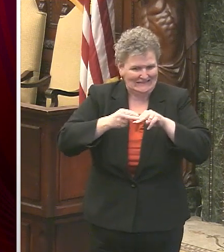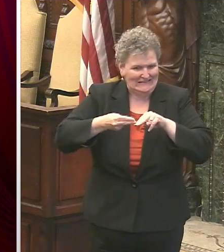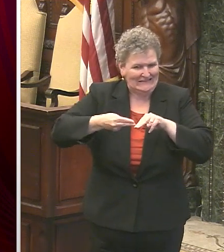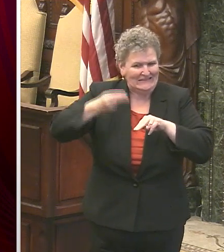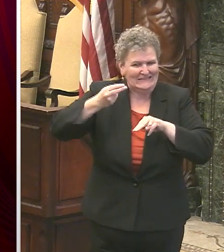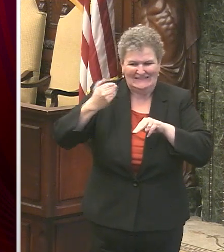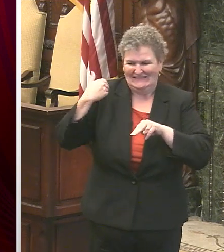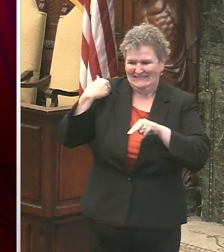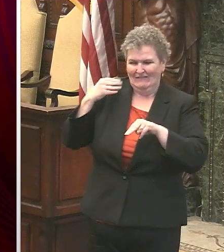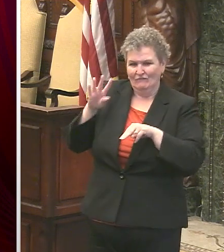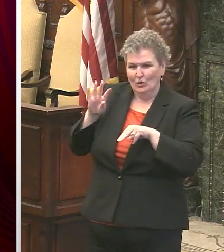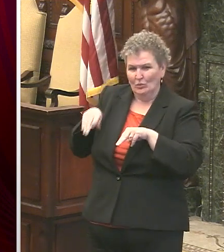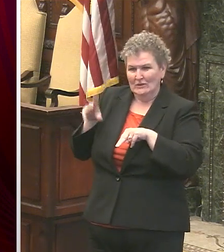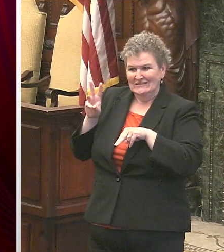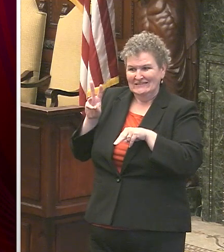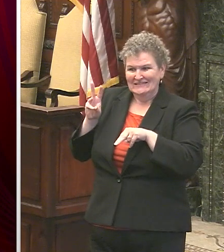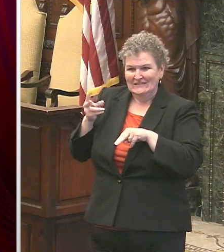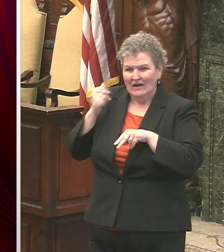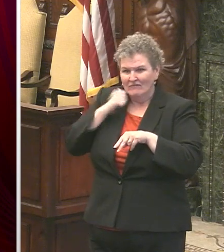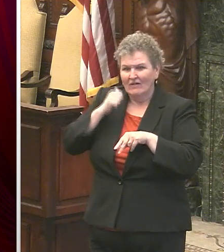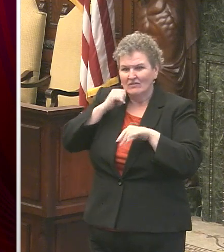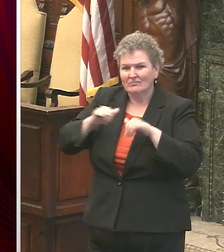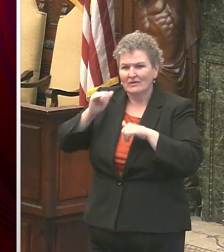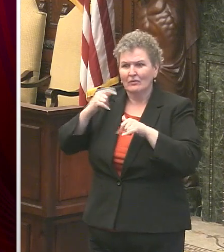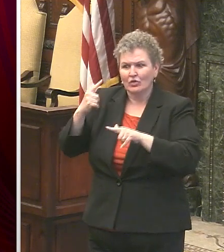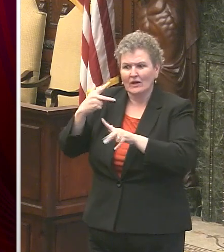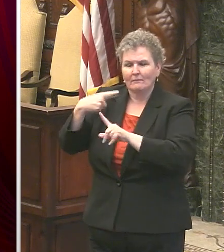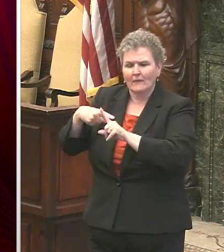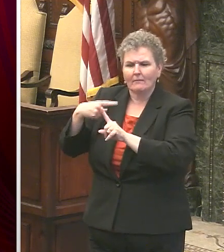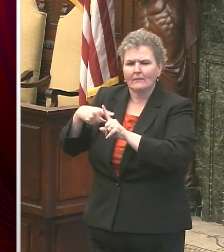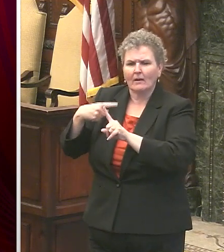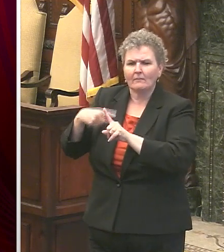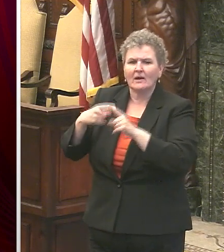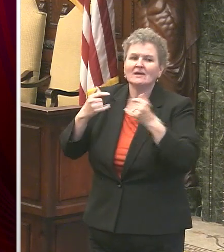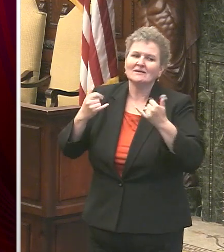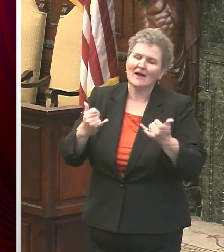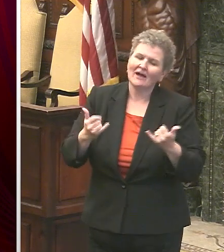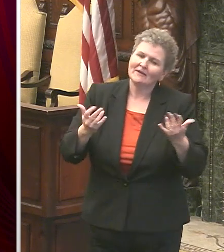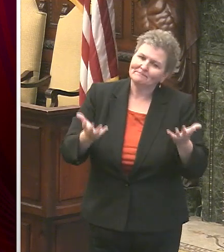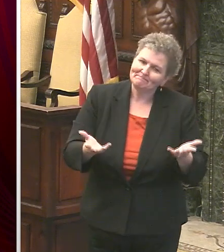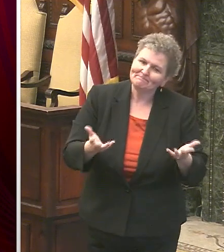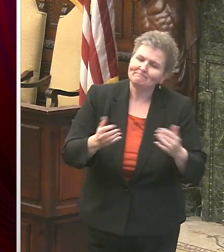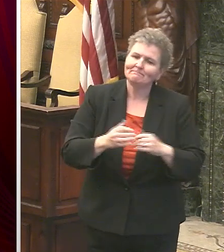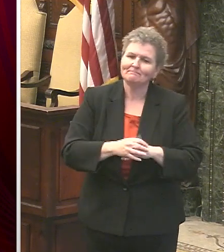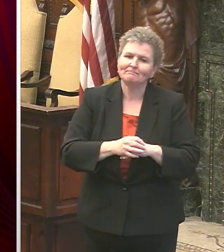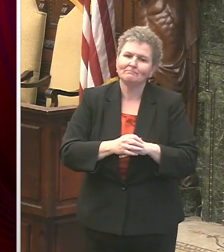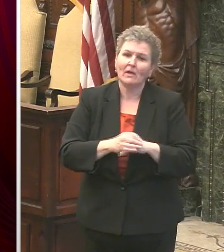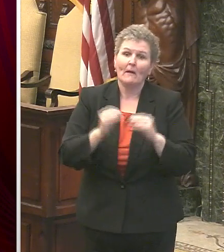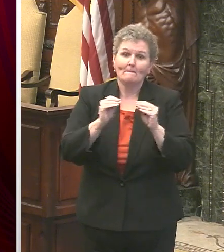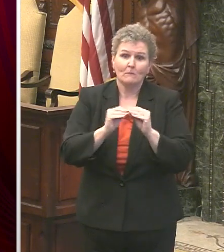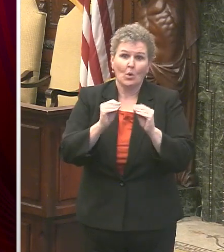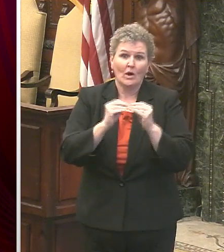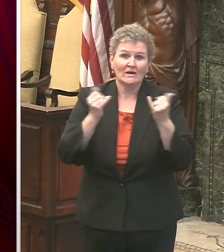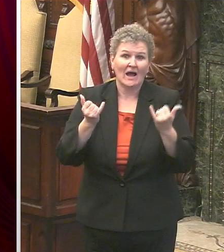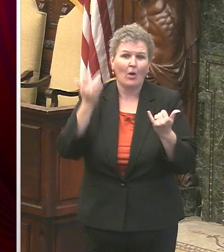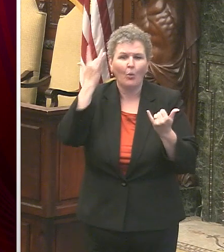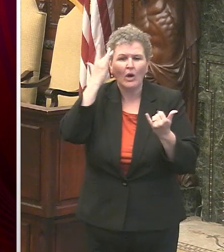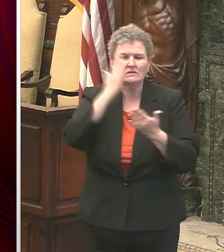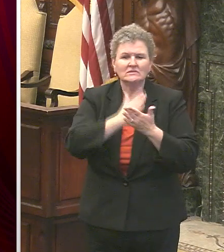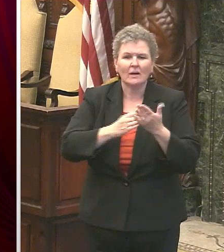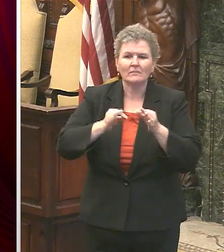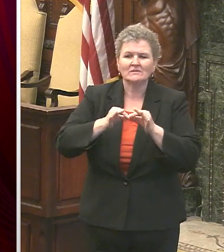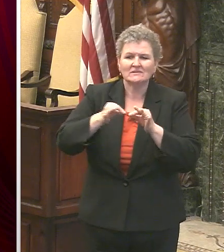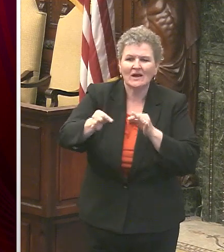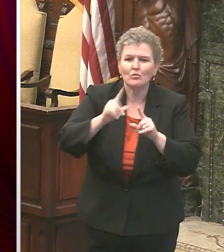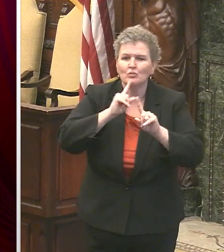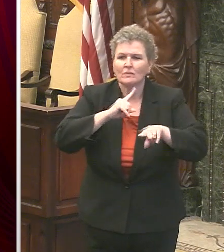cases per day and 4.3% positive. Those numbers are higher than I reported a week ago because there are delayed results that will come in. And